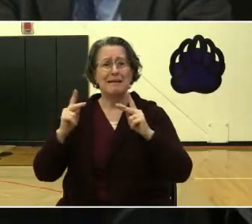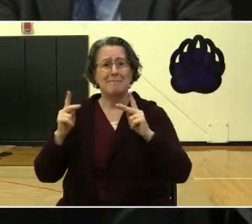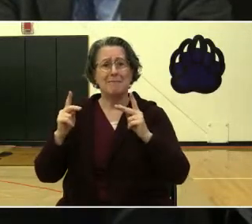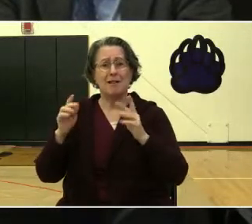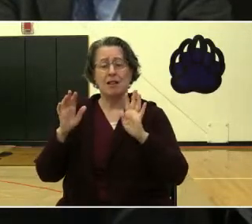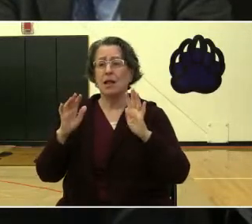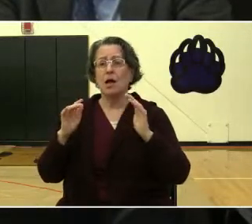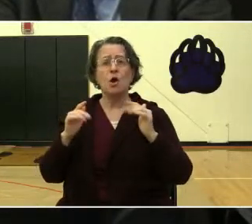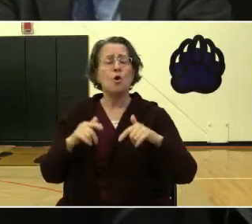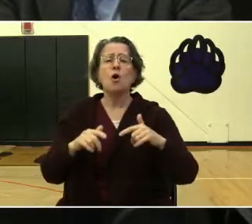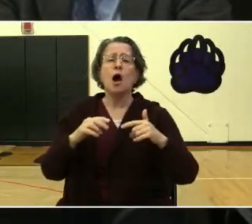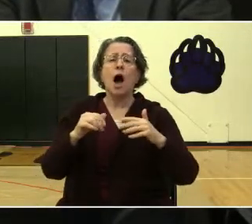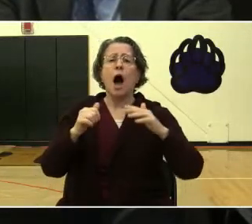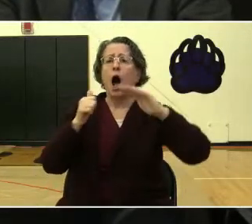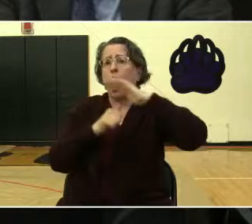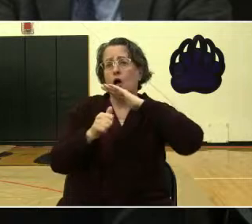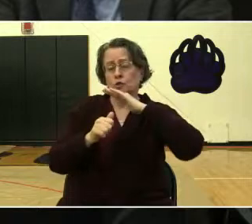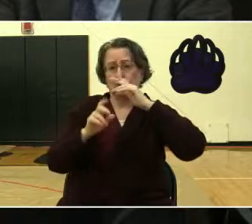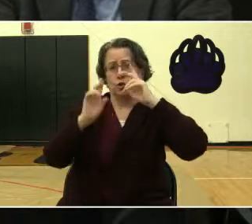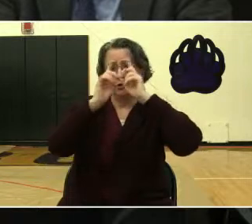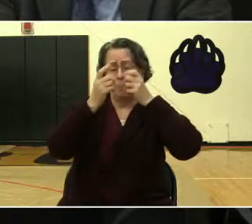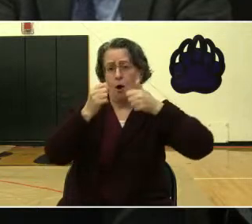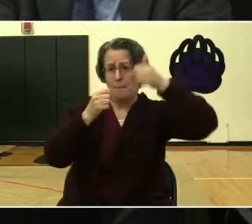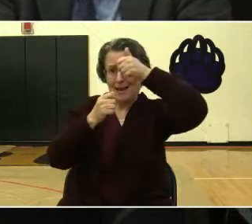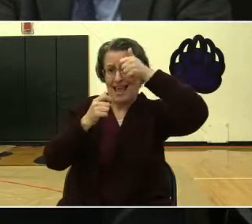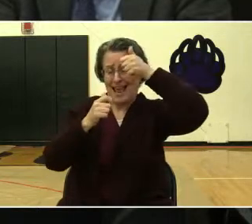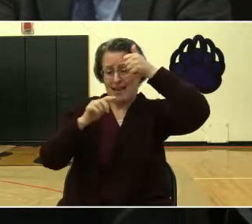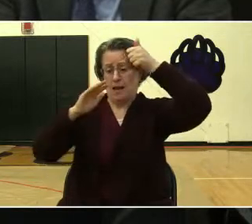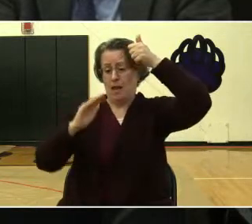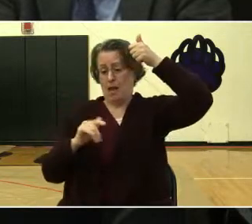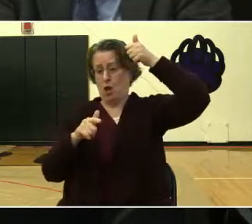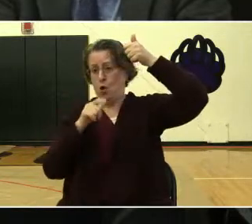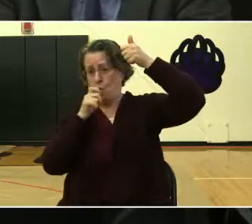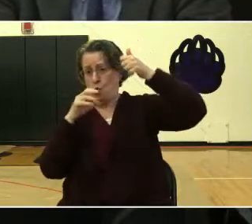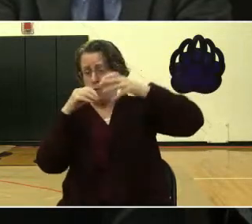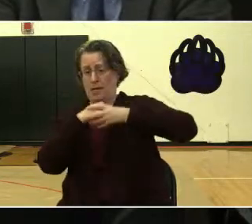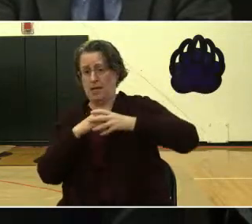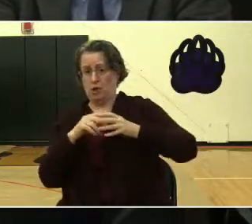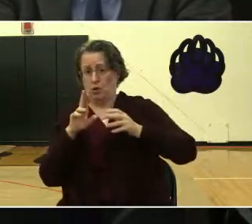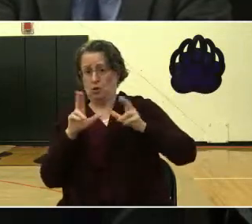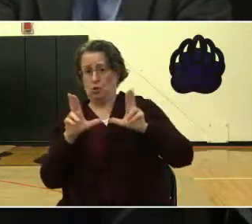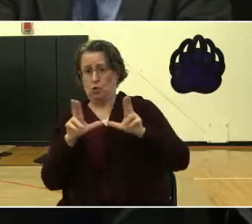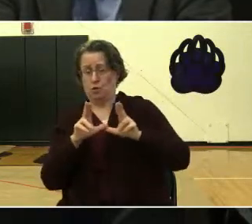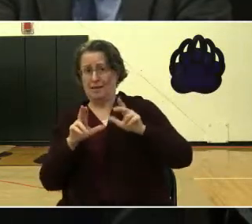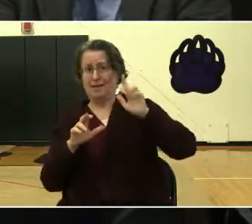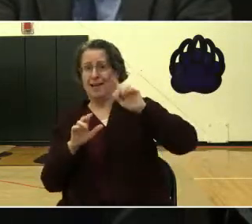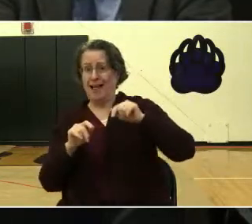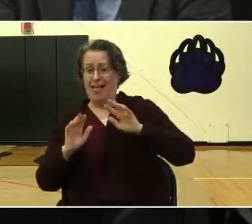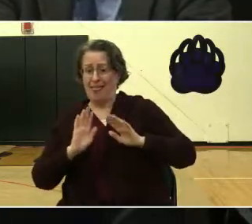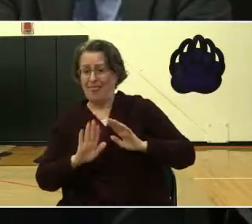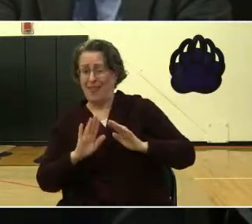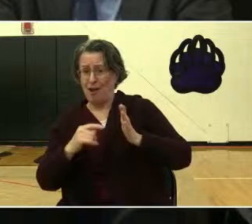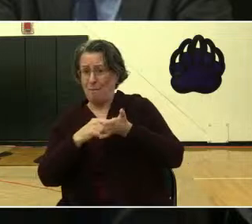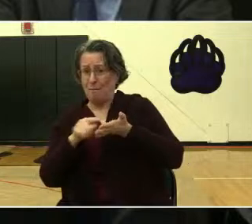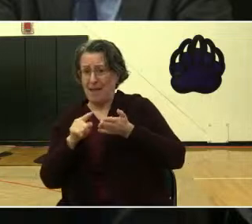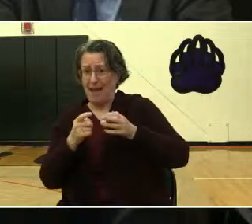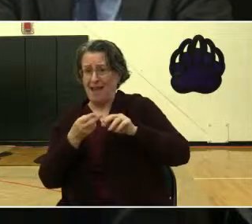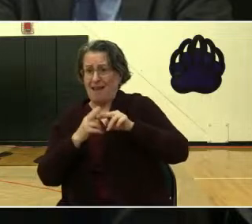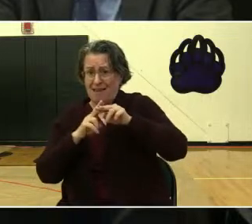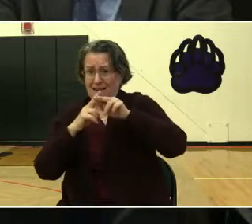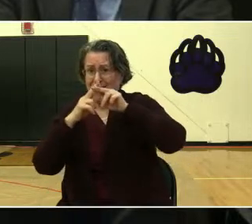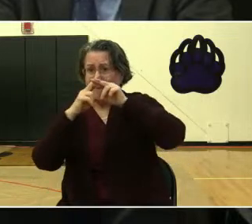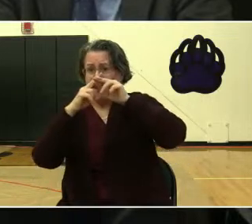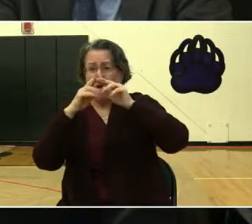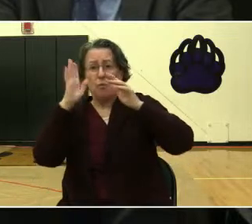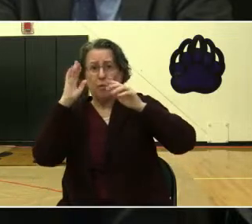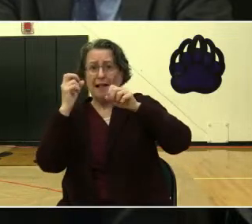getting paid a higher amount because they're part of a union and they are their salary is getting closer and closer to a department head who has a lot